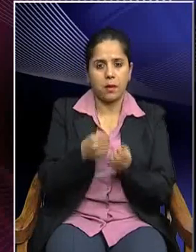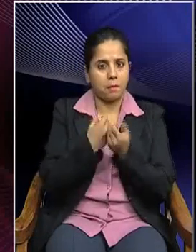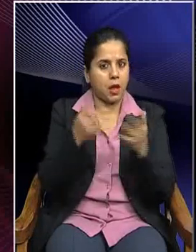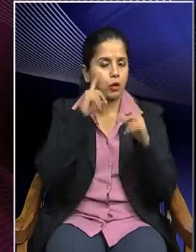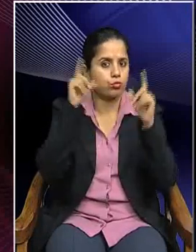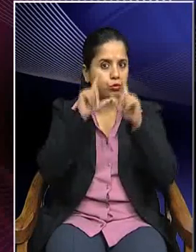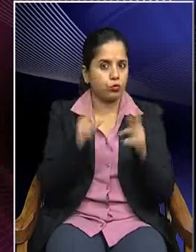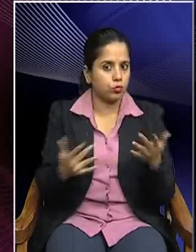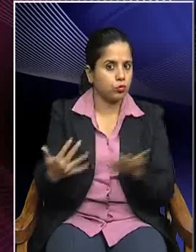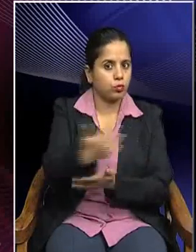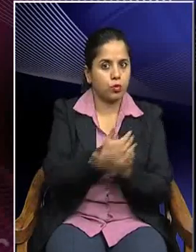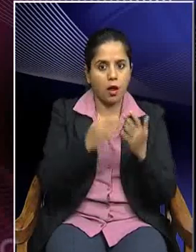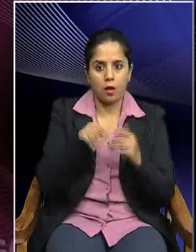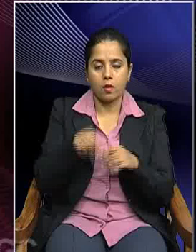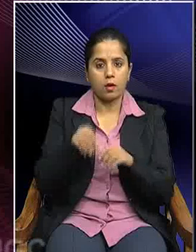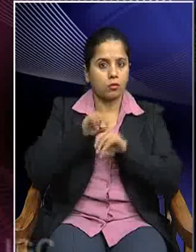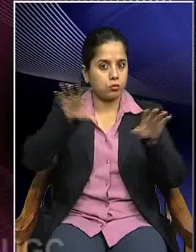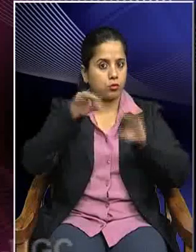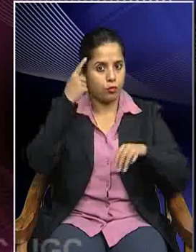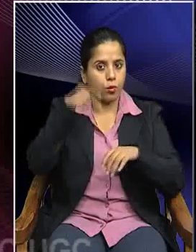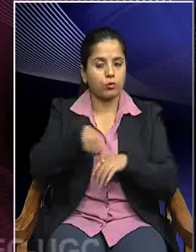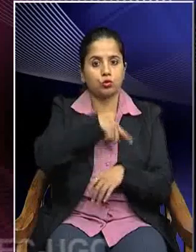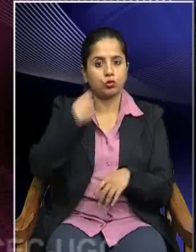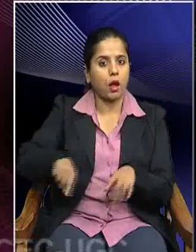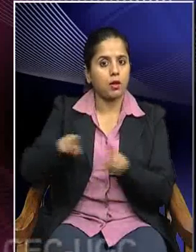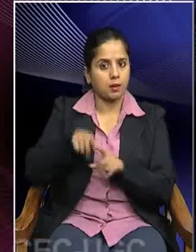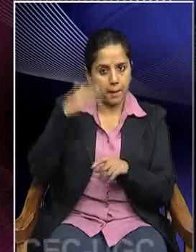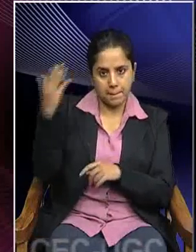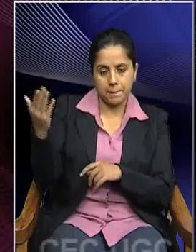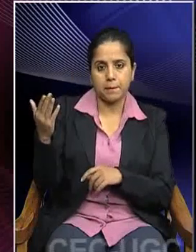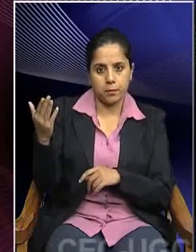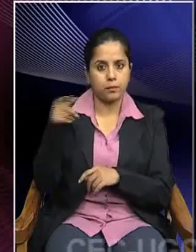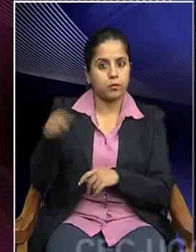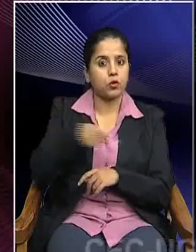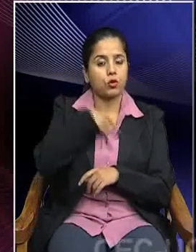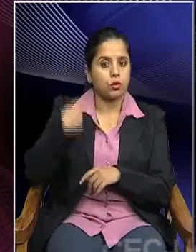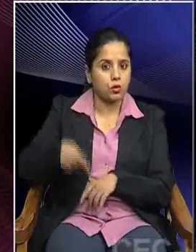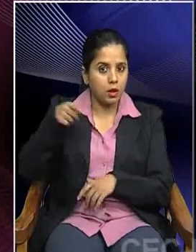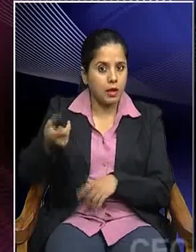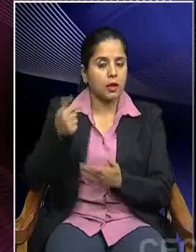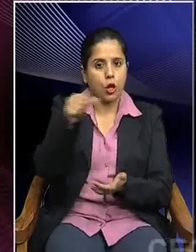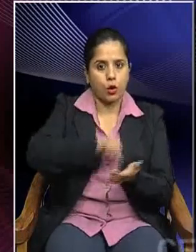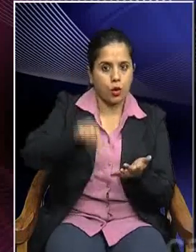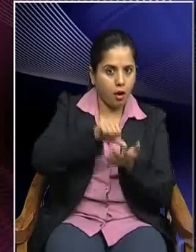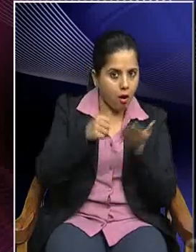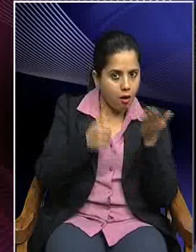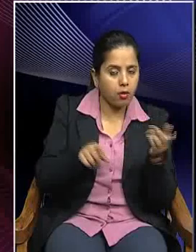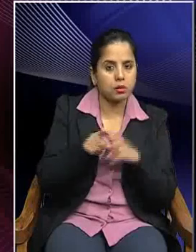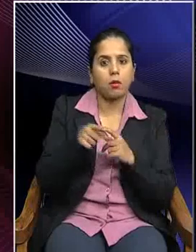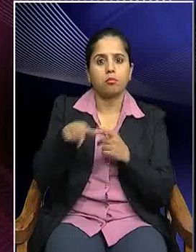evidence regarding influences from China as well, from influences from Iran as well.